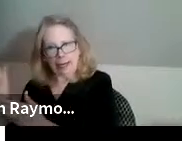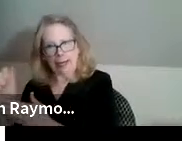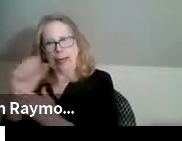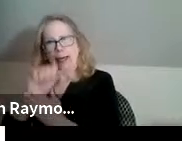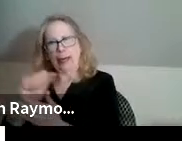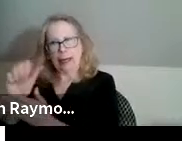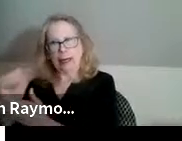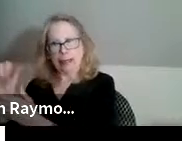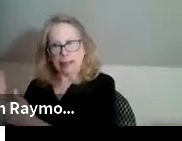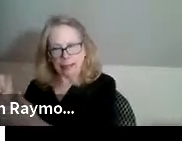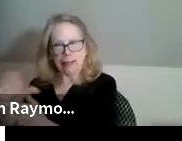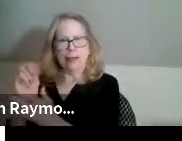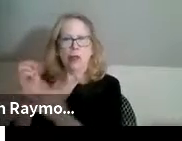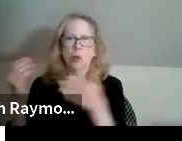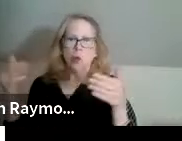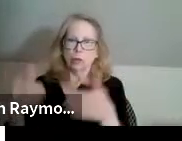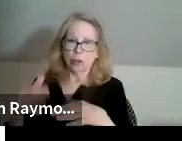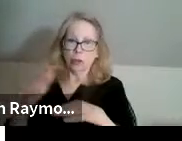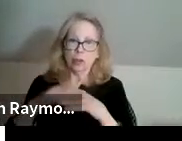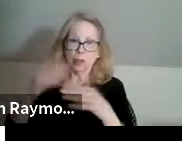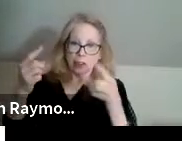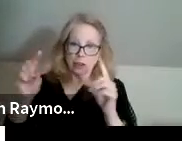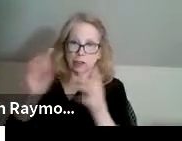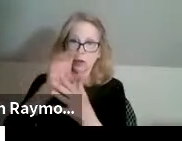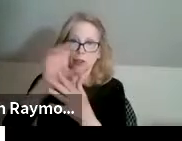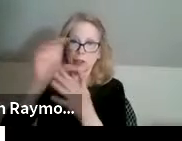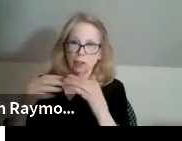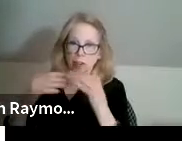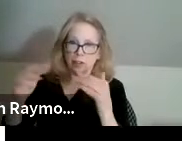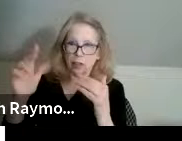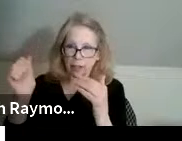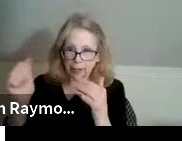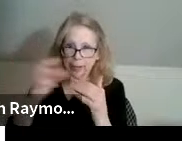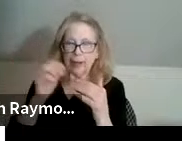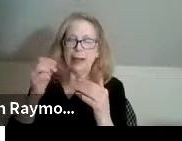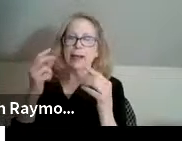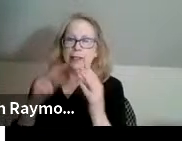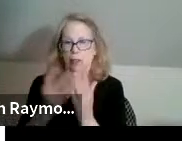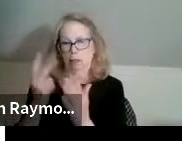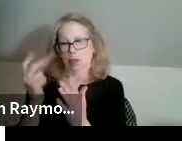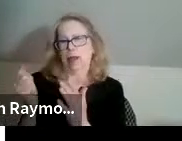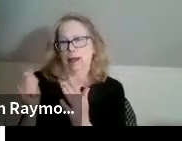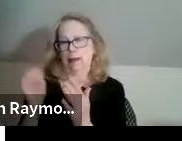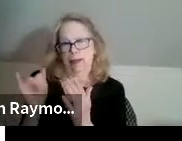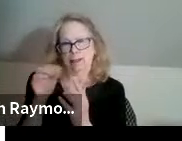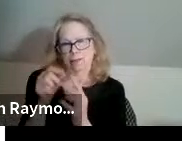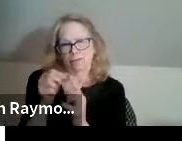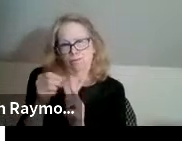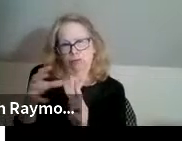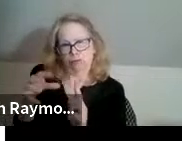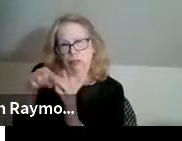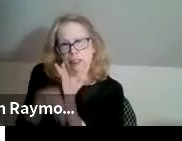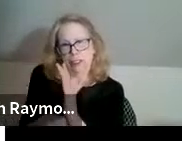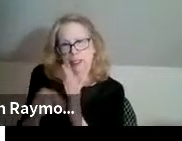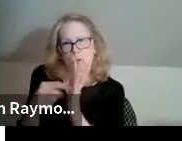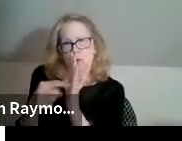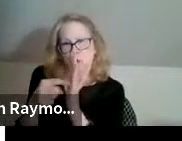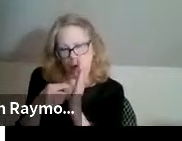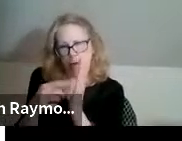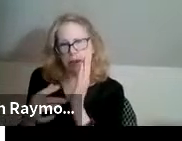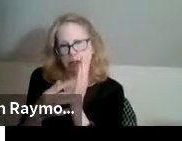we focus on are the success criteria in level A and AA, which are the detailed technical requirements